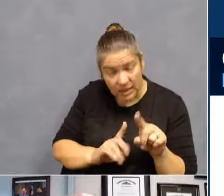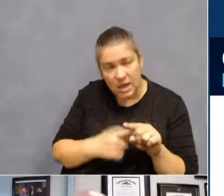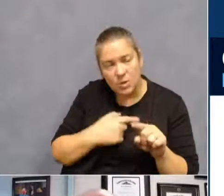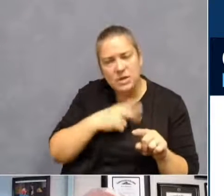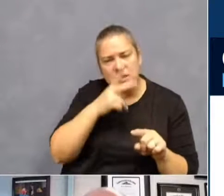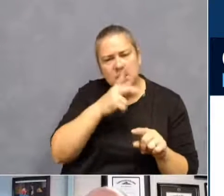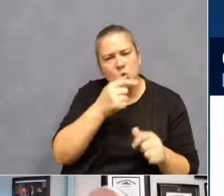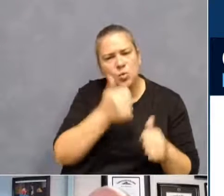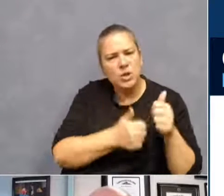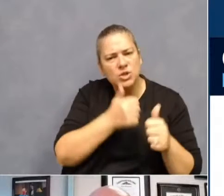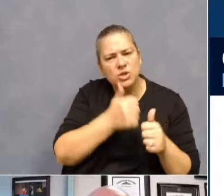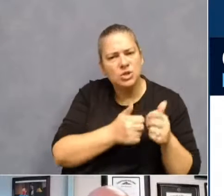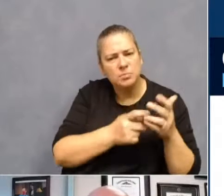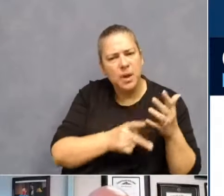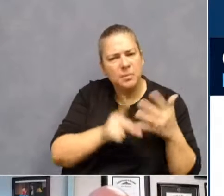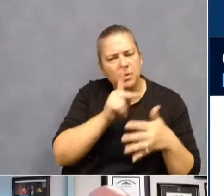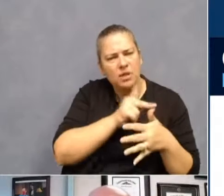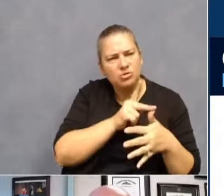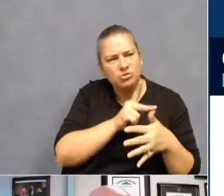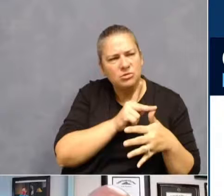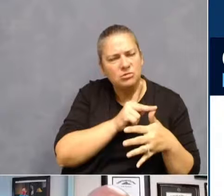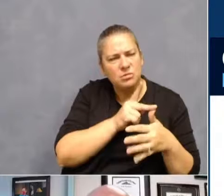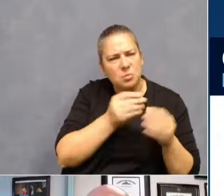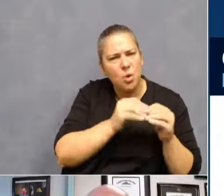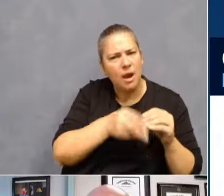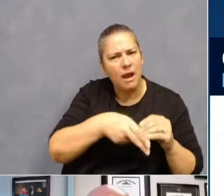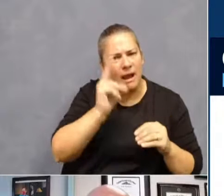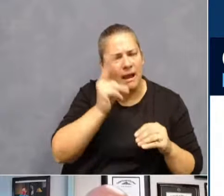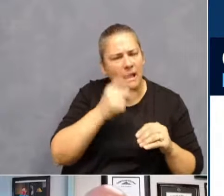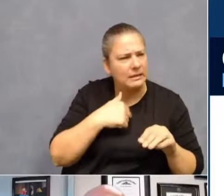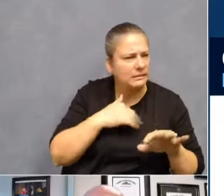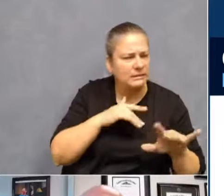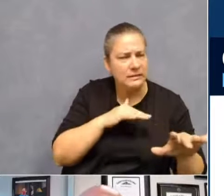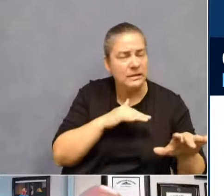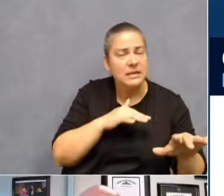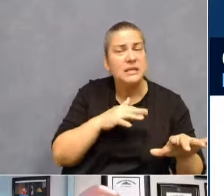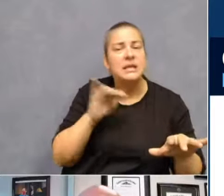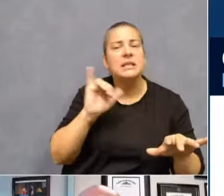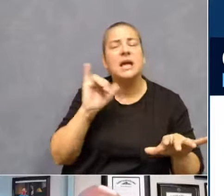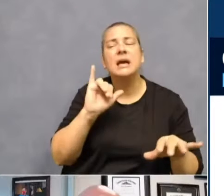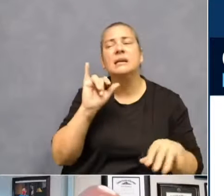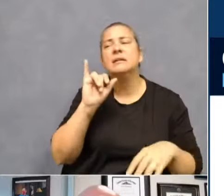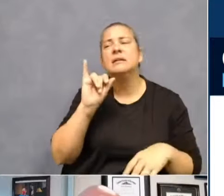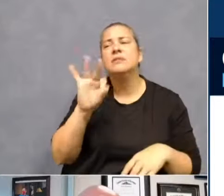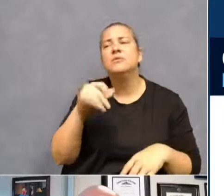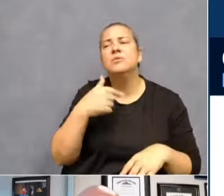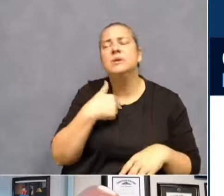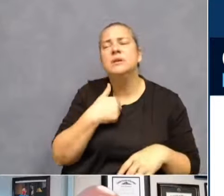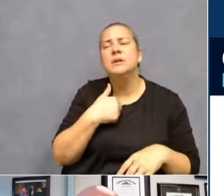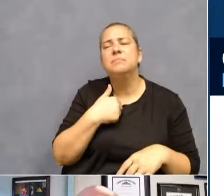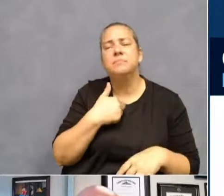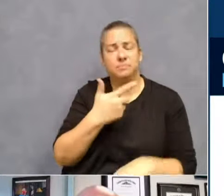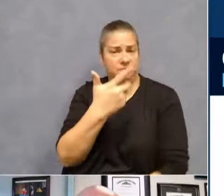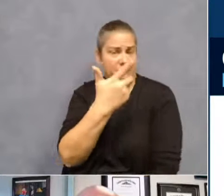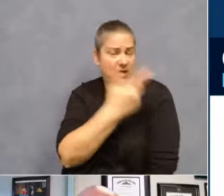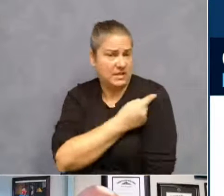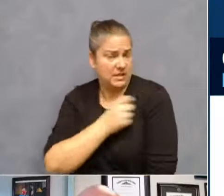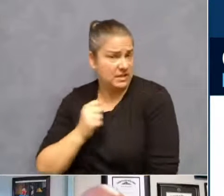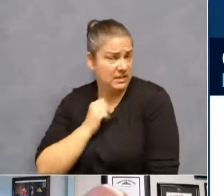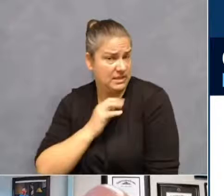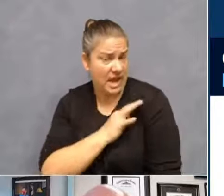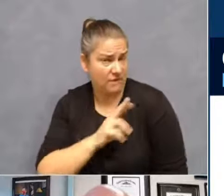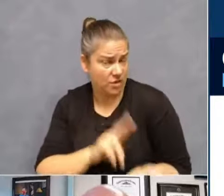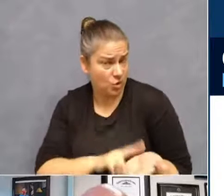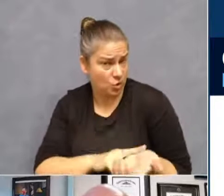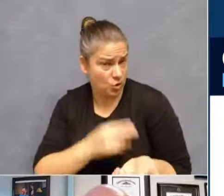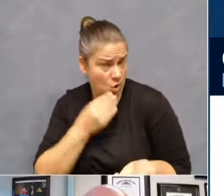that if we vaccinate, for example, the staff who work in nursing homes, we will protect more residents of the nursing homes than